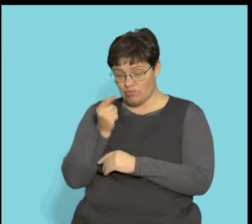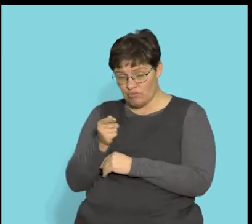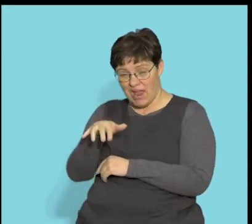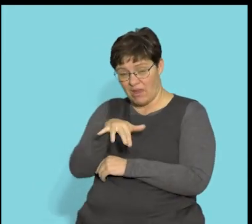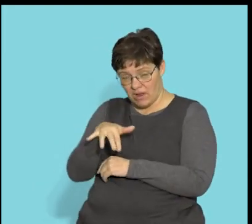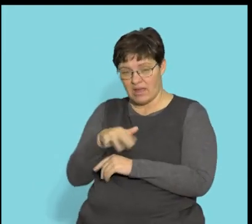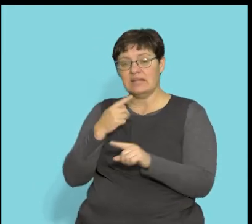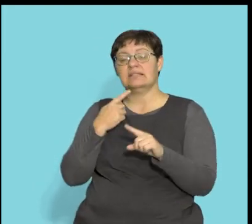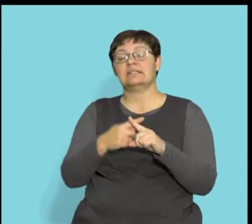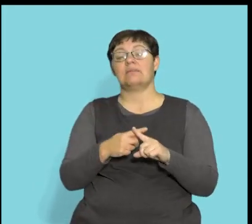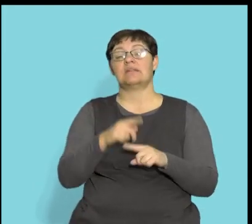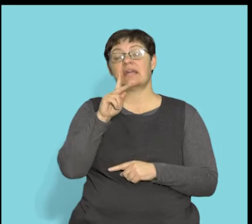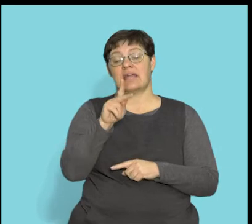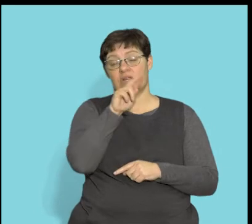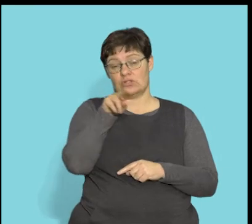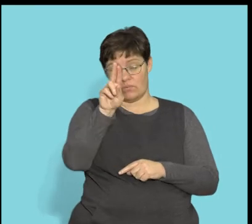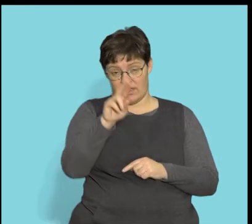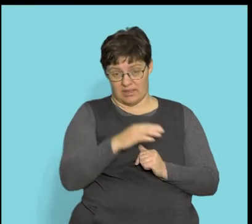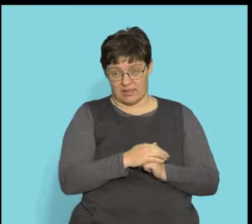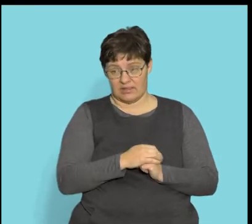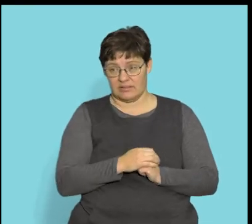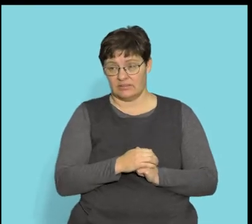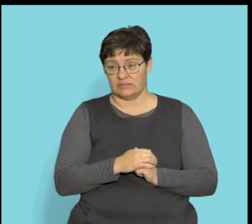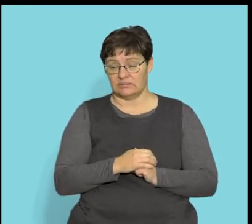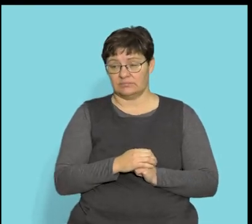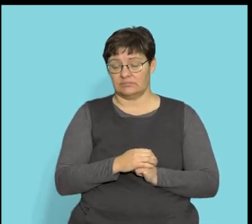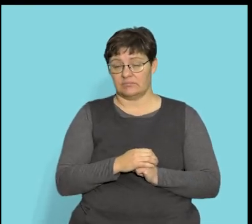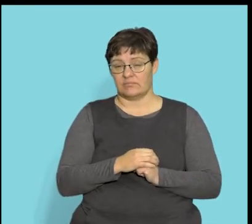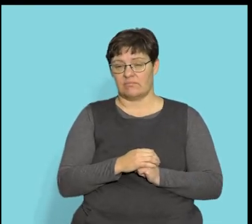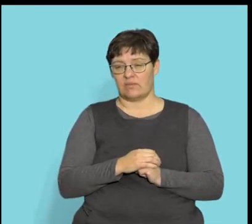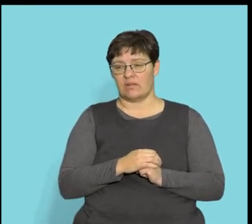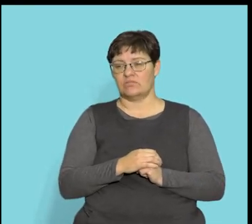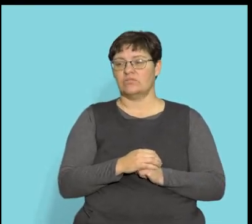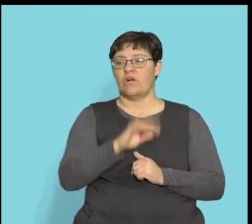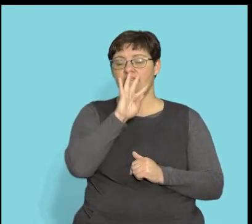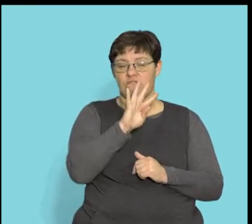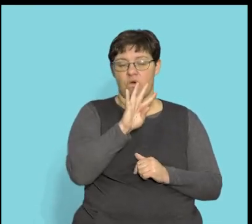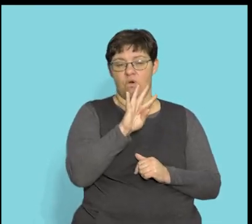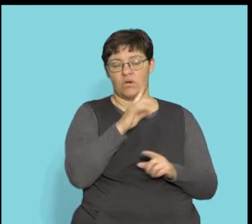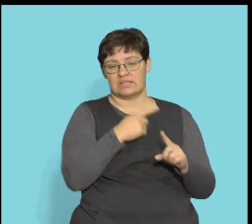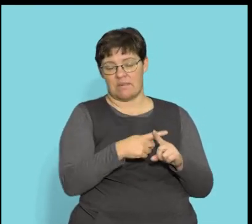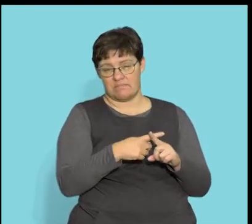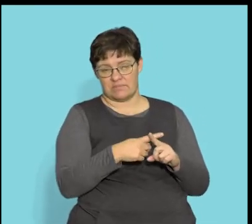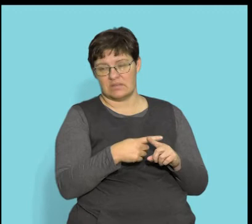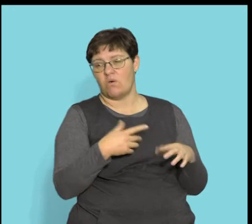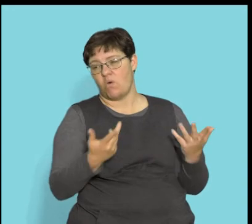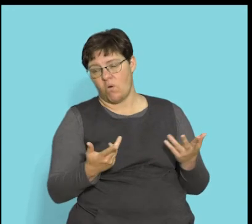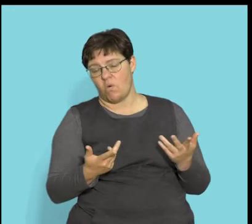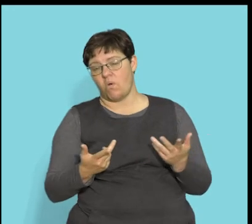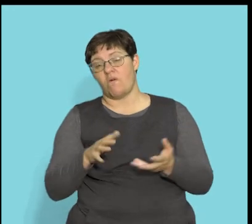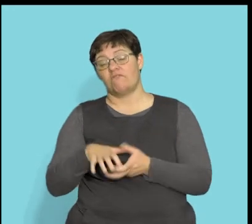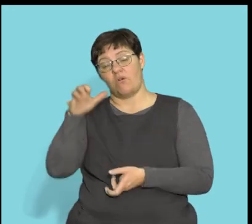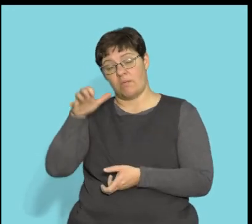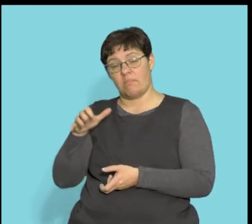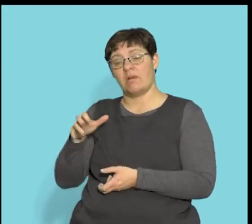new surface area is multiplied by k squared. So my scale factor is 2, so it would be 4 times it. And